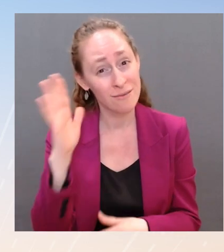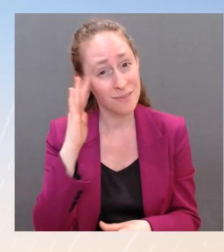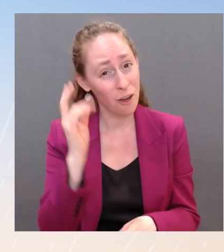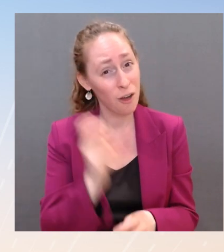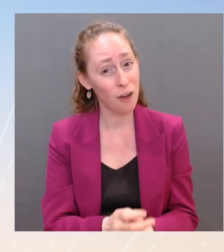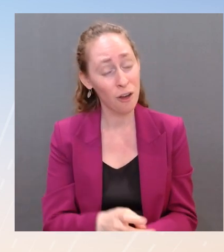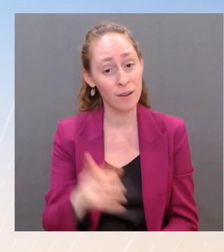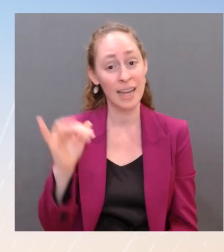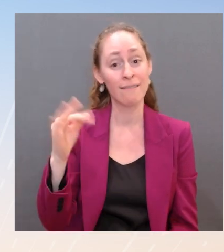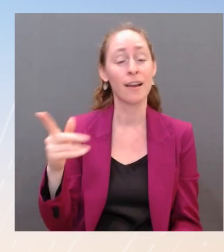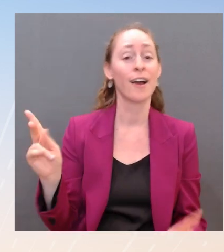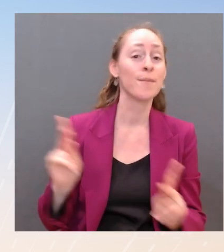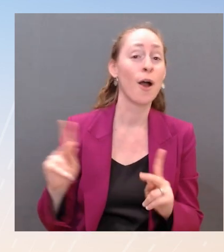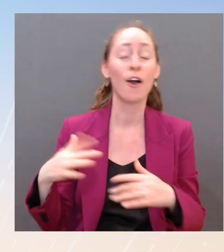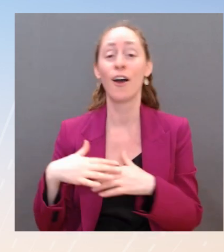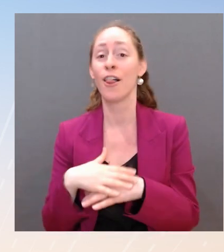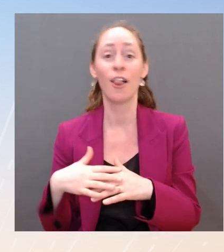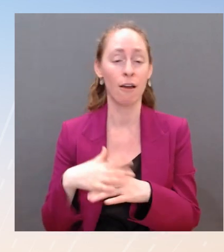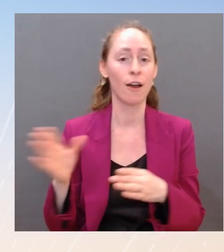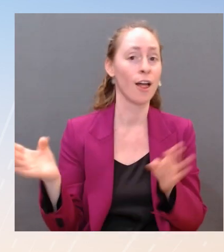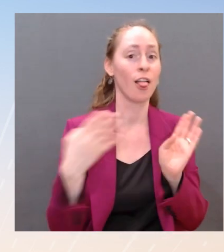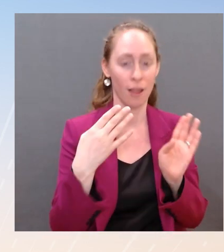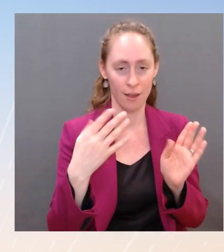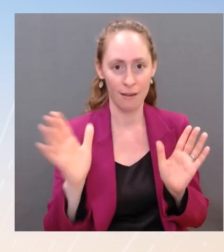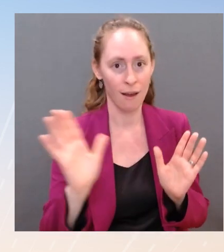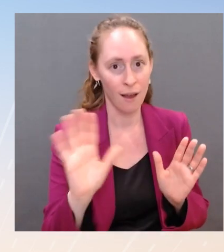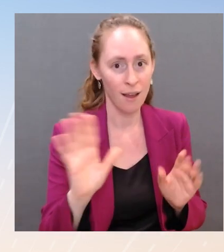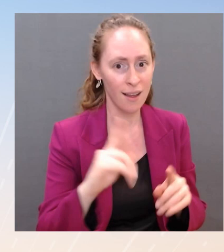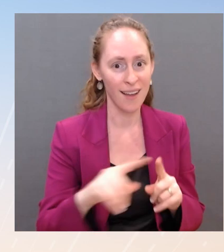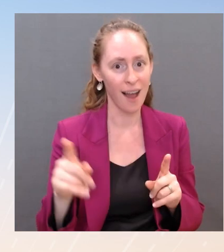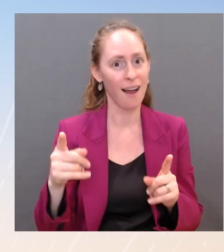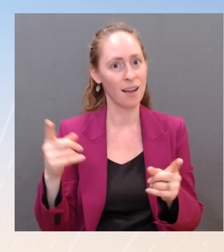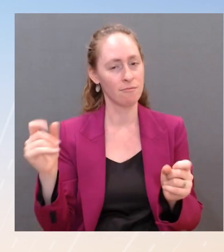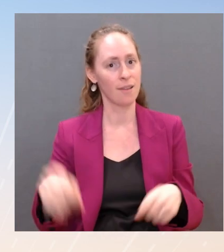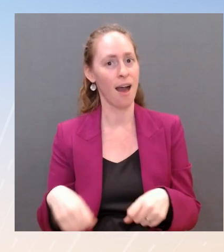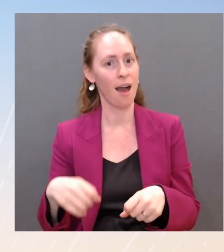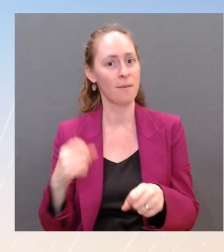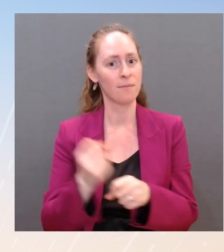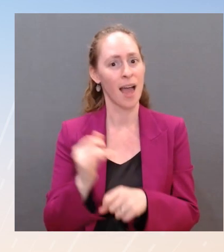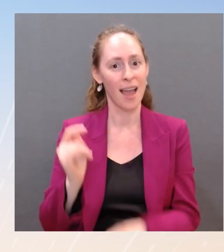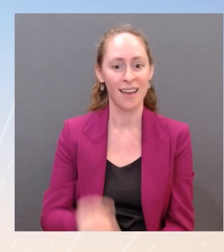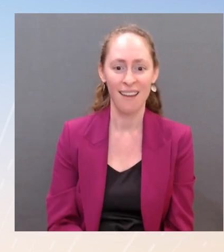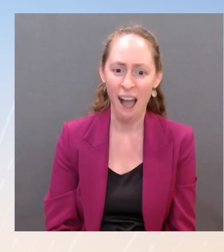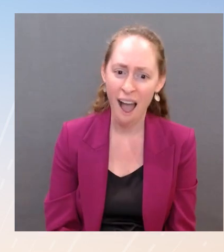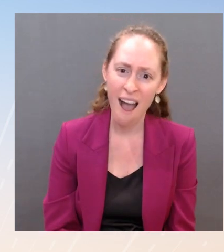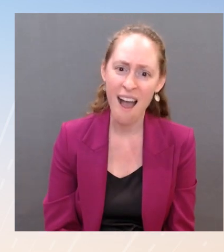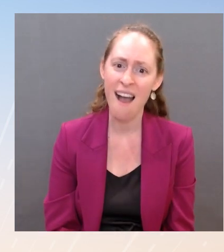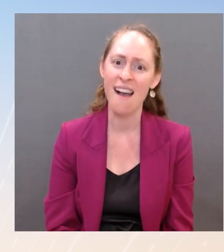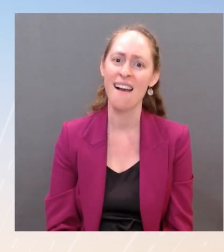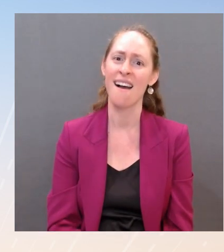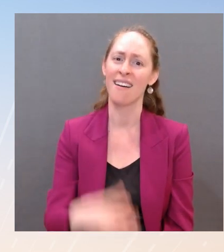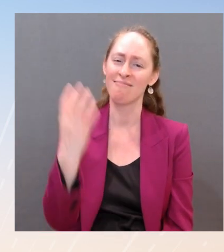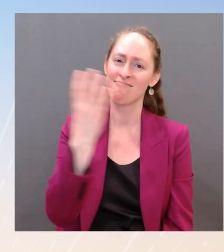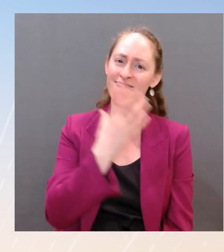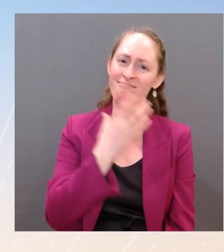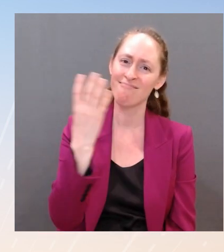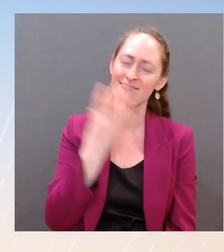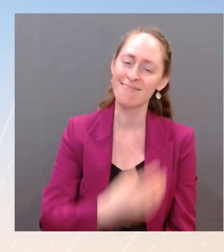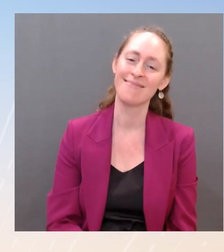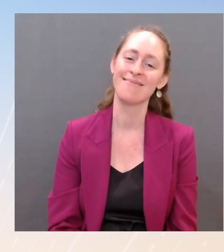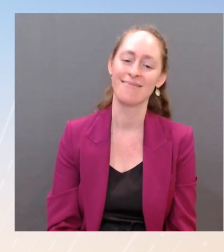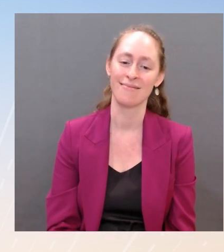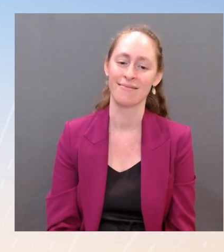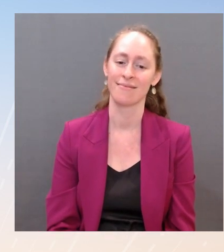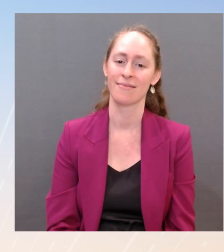it was a pleasure for sure. That's incredible, Jorge. I mean, this is, we talked in the beginning about building a movement for mental health. What